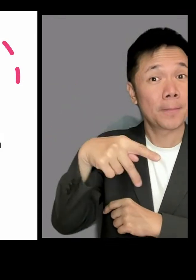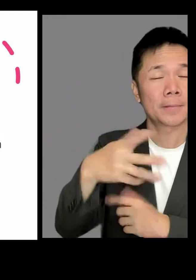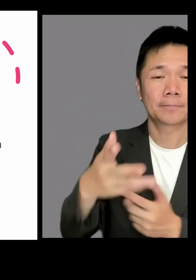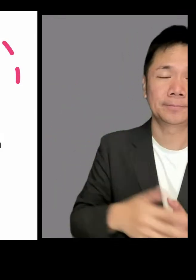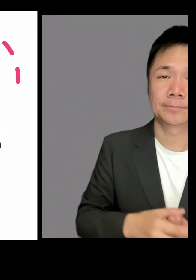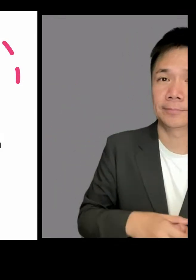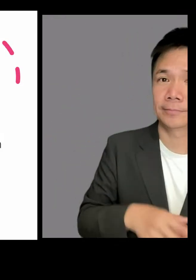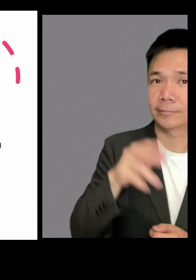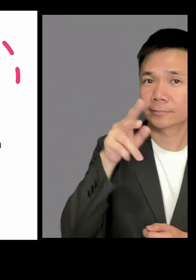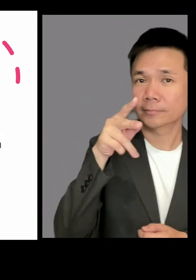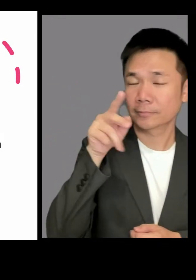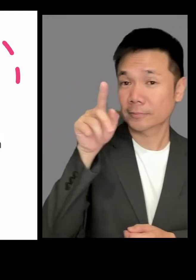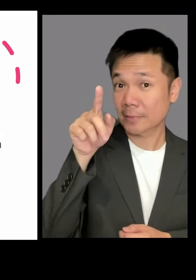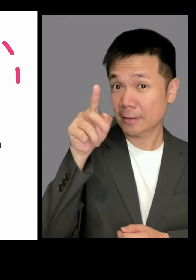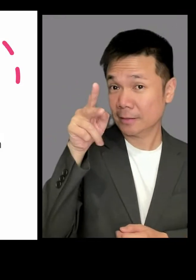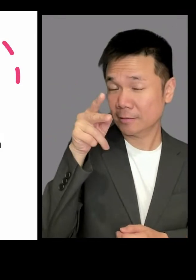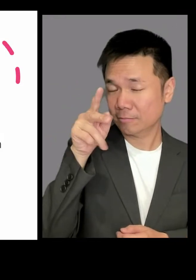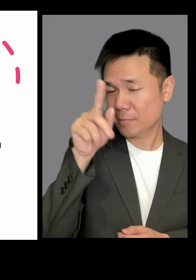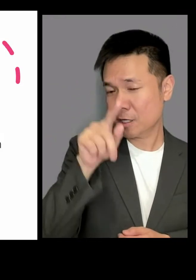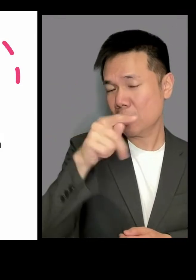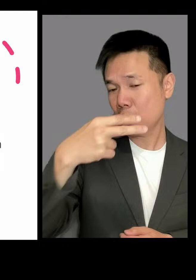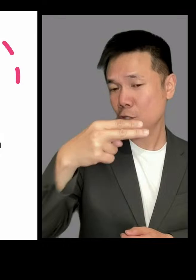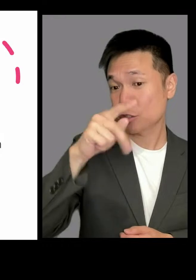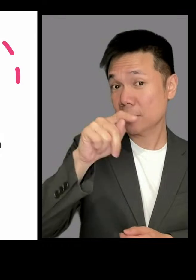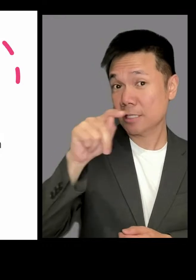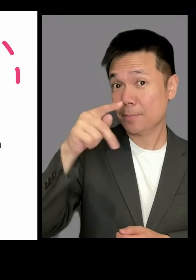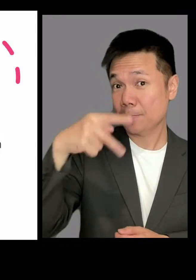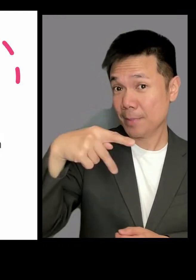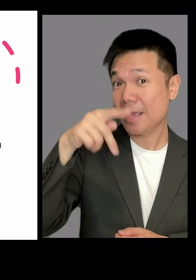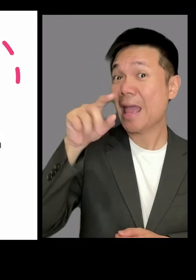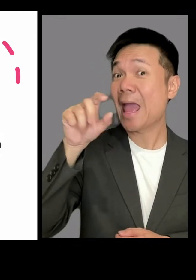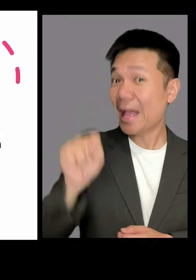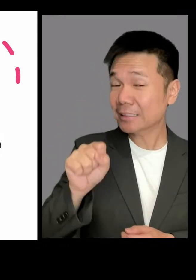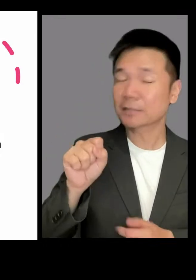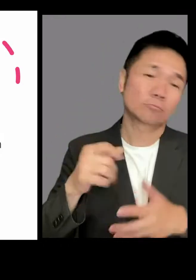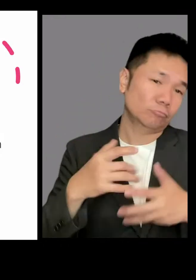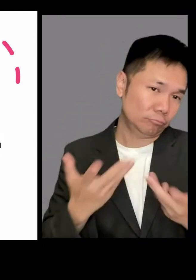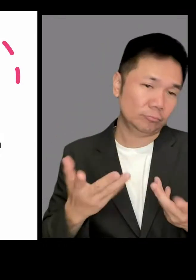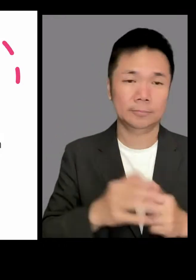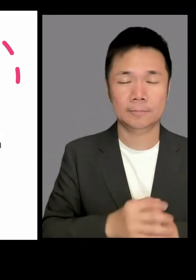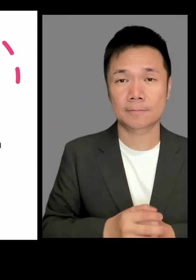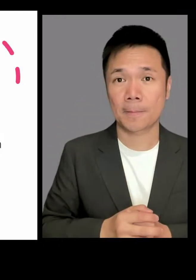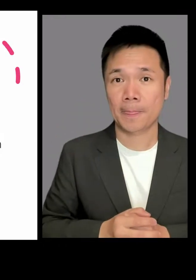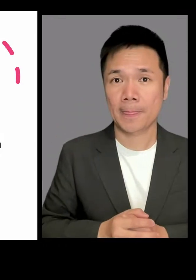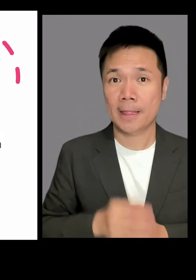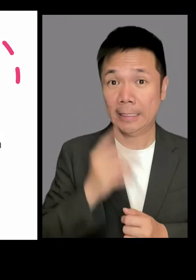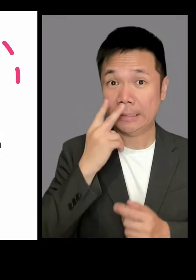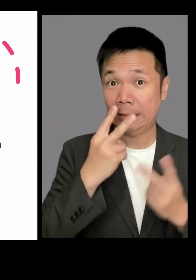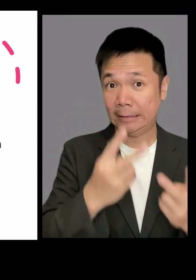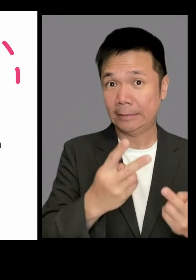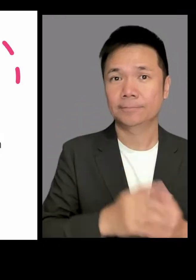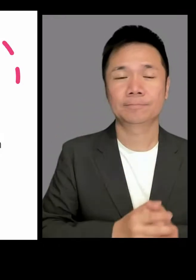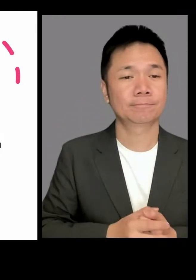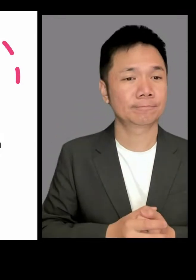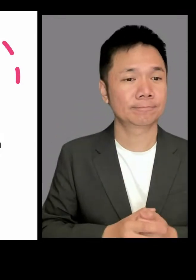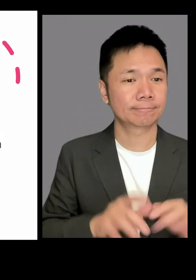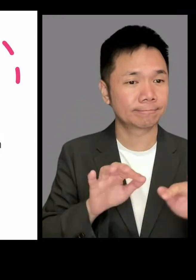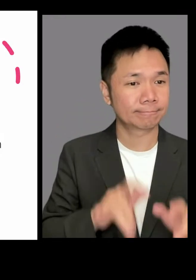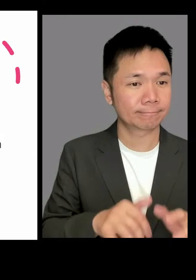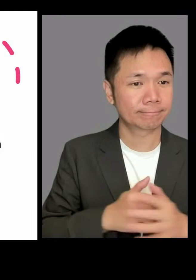HTTPS before a actual link. And that's what you would input in the browser